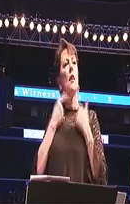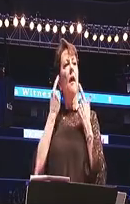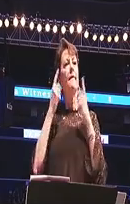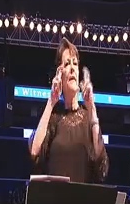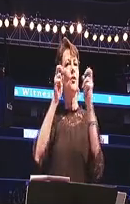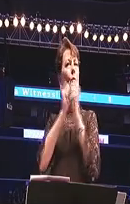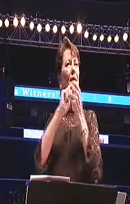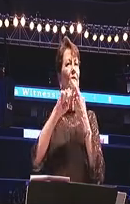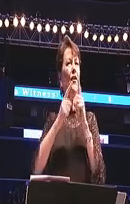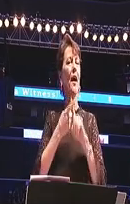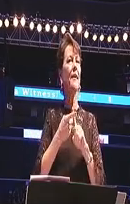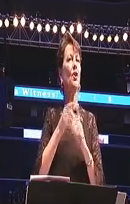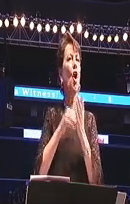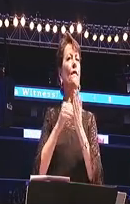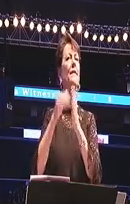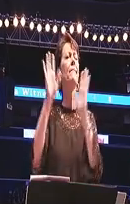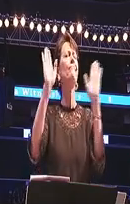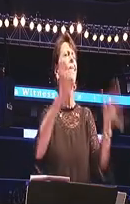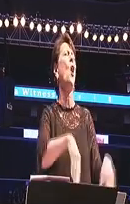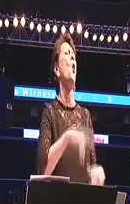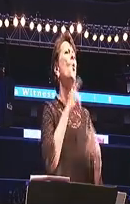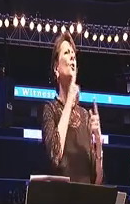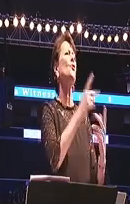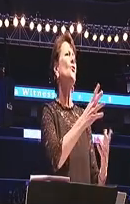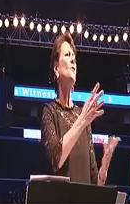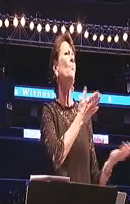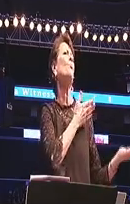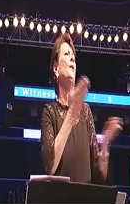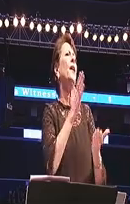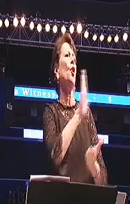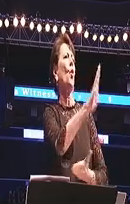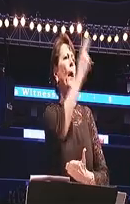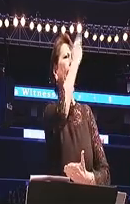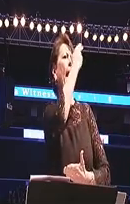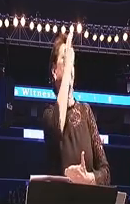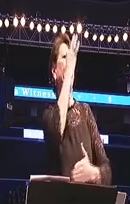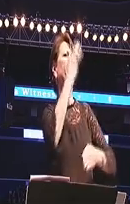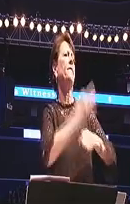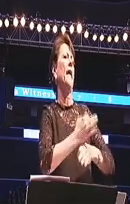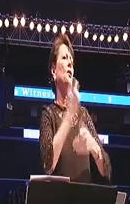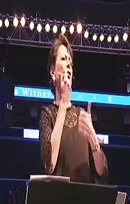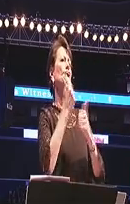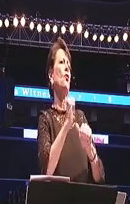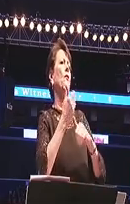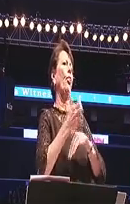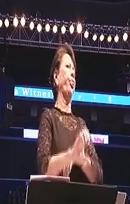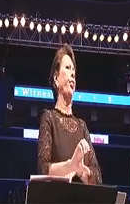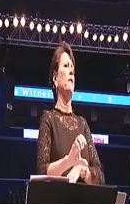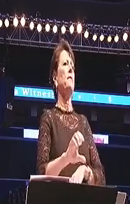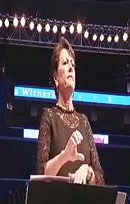many times people say to us, oh, you're just bringing your Catholic faith and you're trying to stifle us.